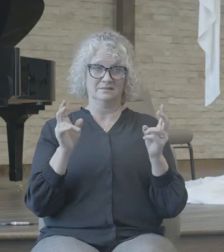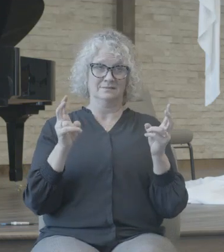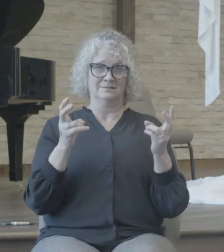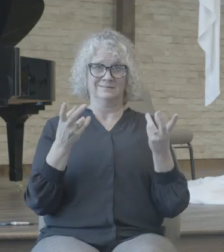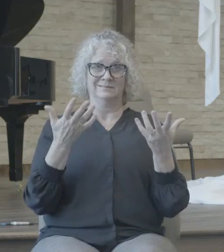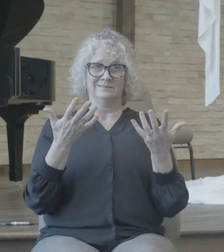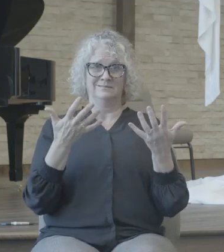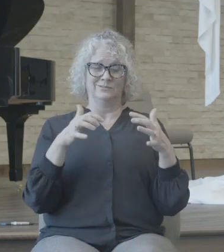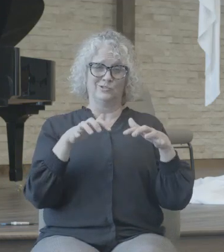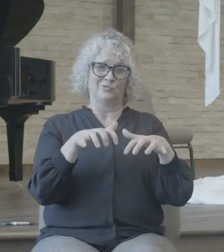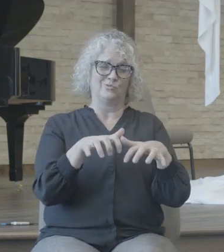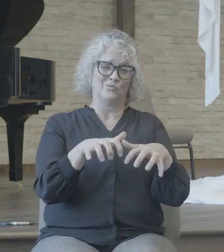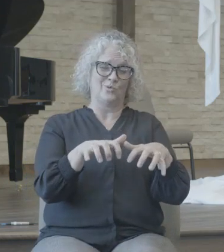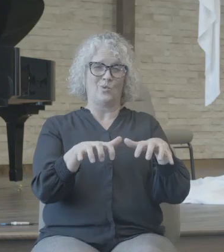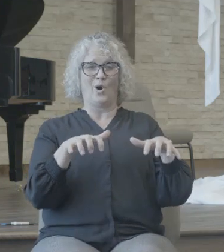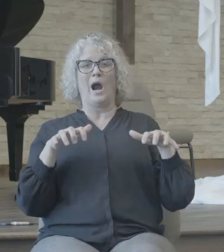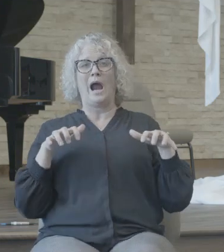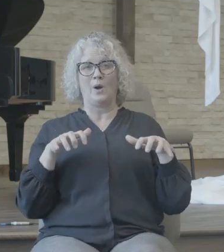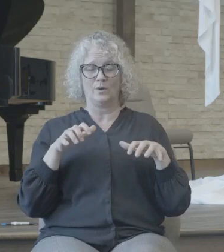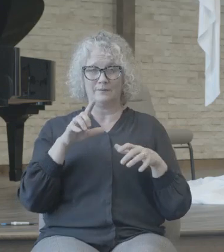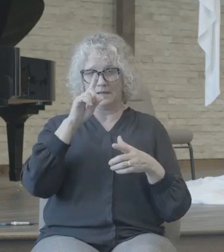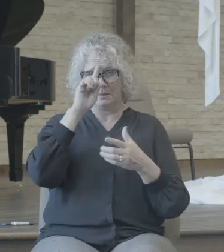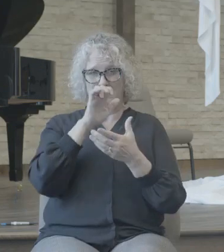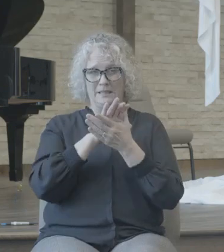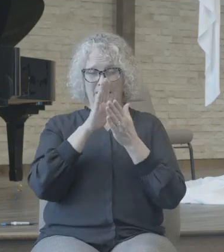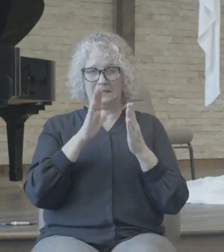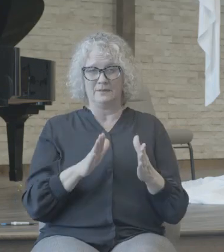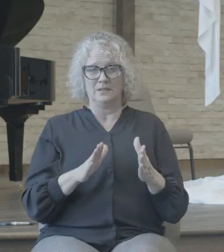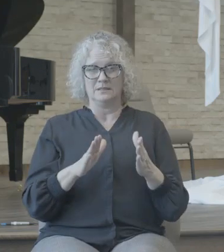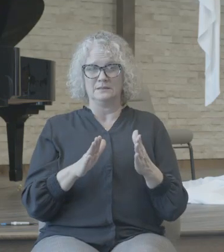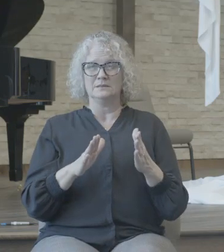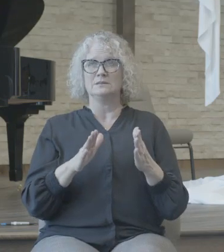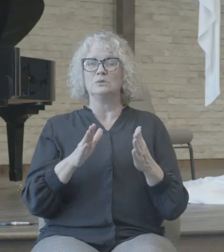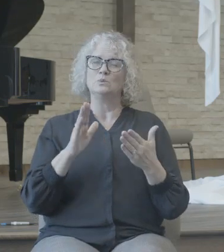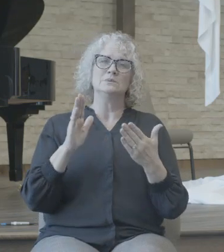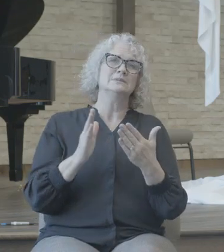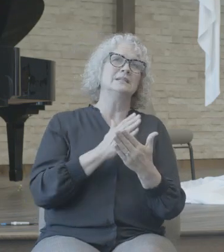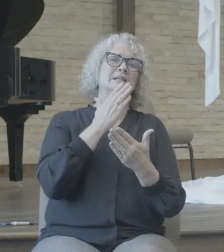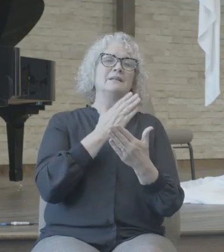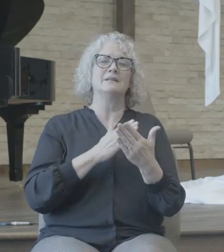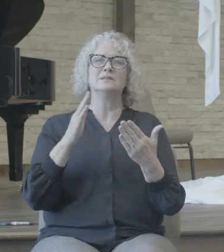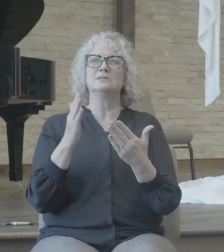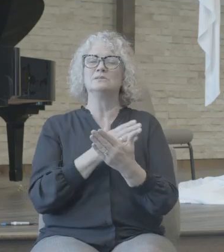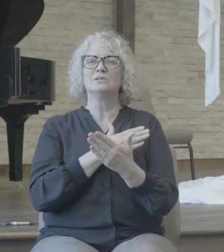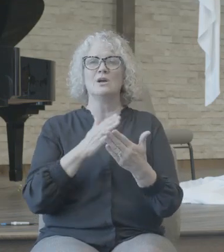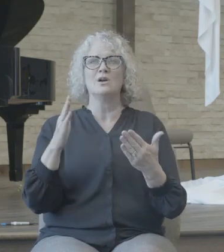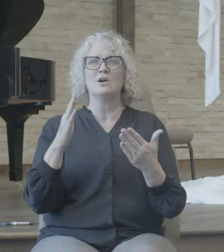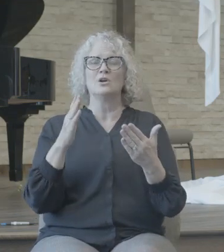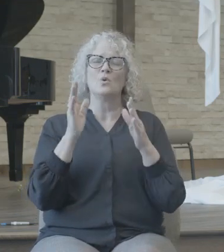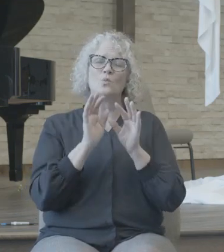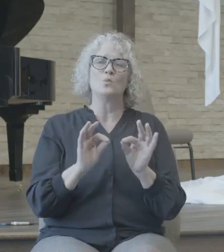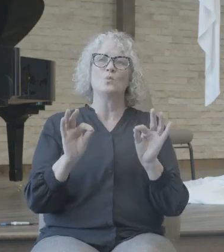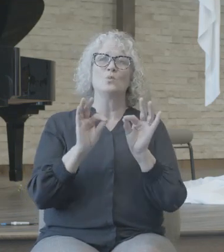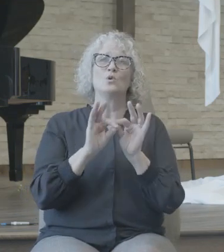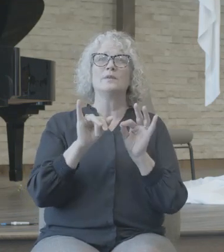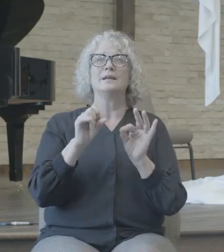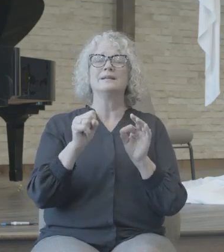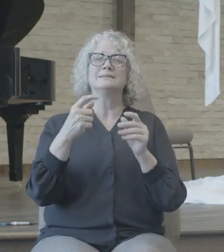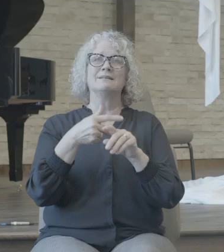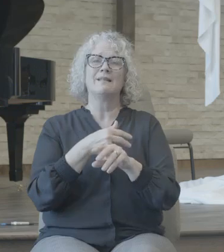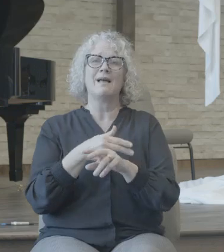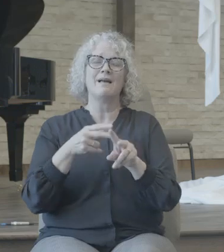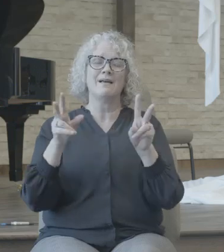in heaven who sing this new song, Worthy is the Lamb. But we can also express